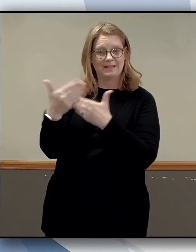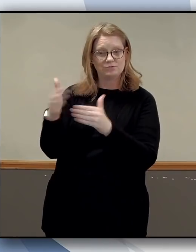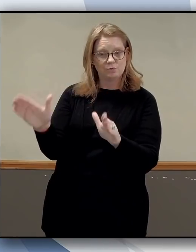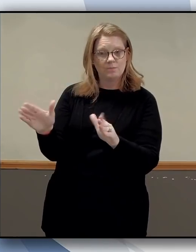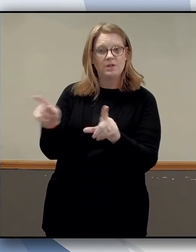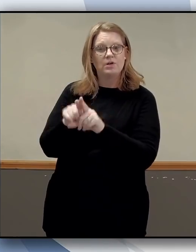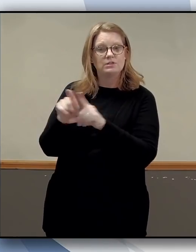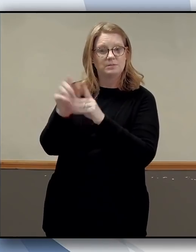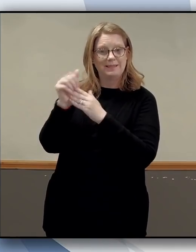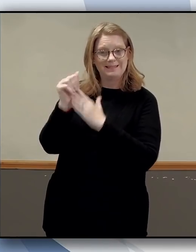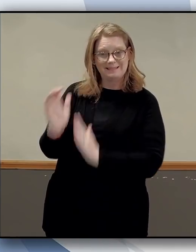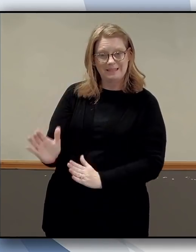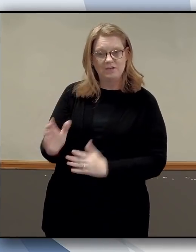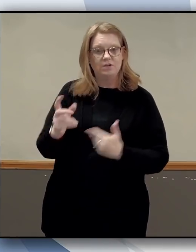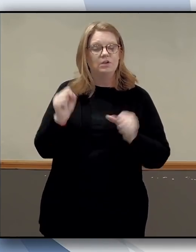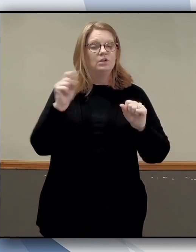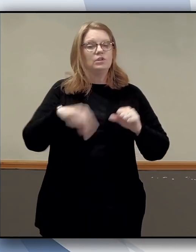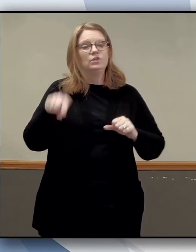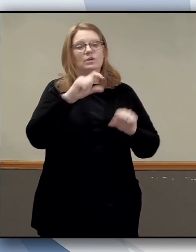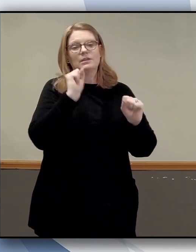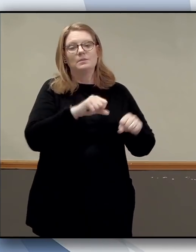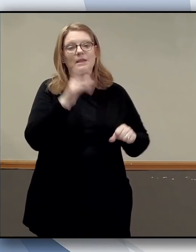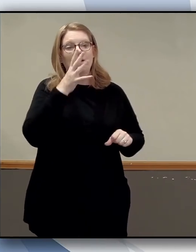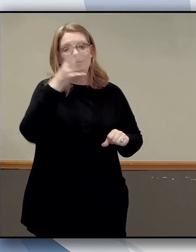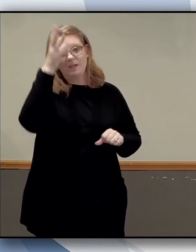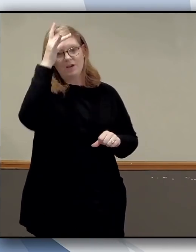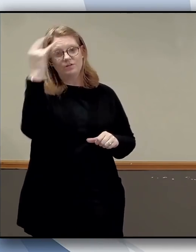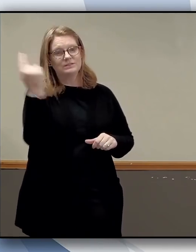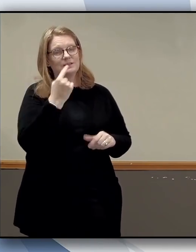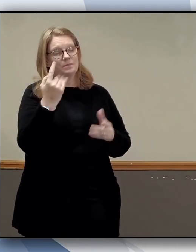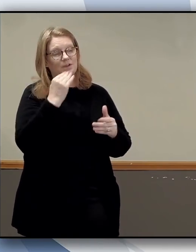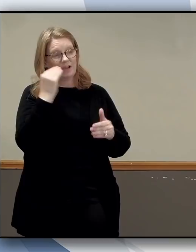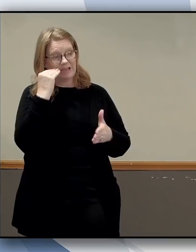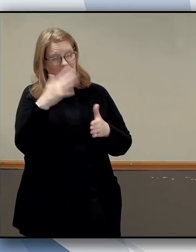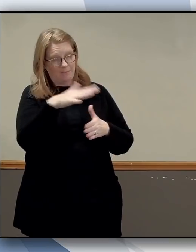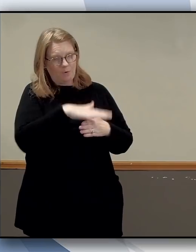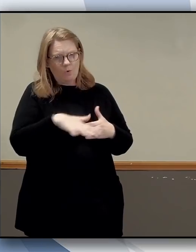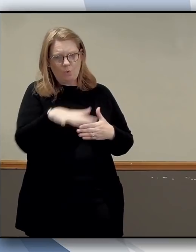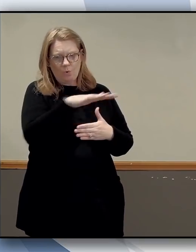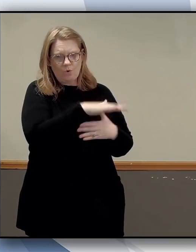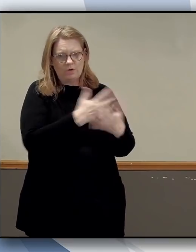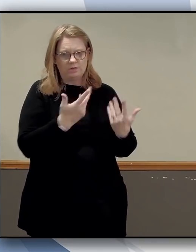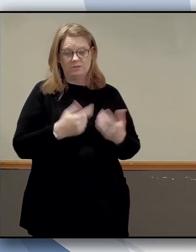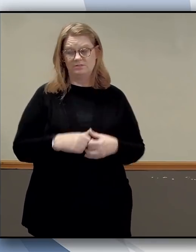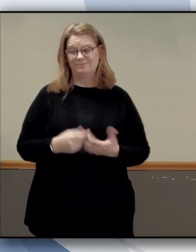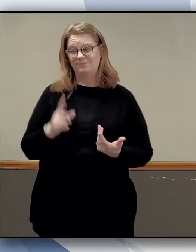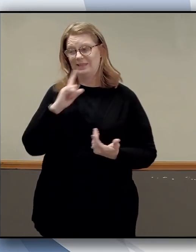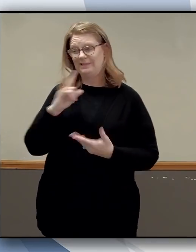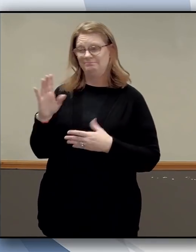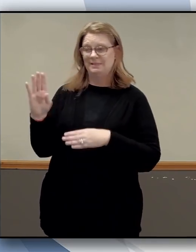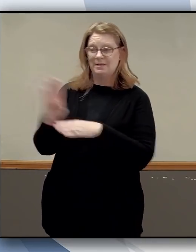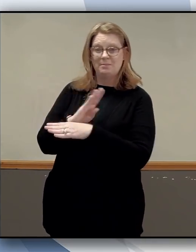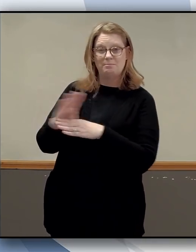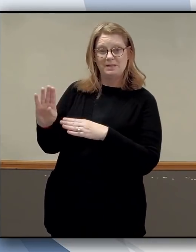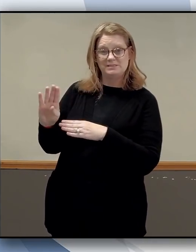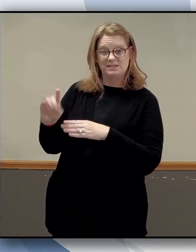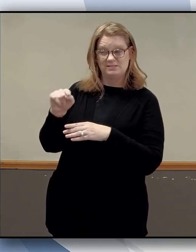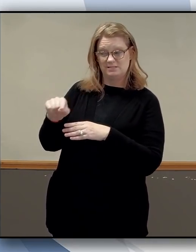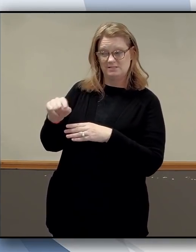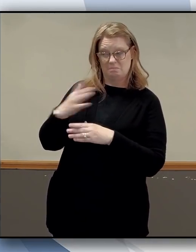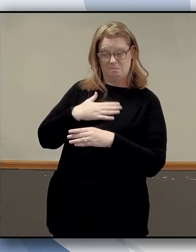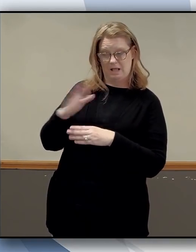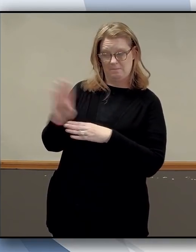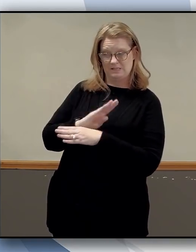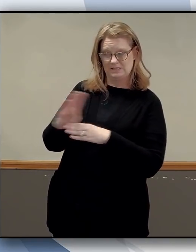You can be a parent, or you can be just someone in your neighborhood. You can be a business owner and say, I'm going to lead in terms of protecting the